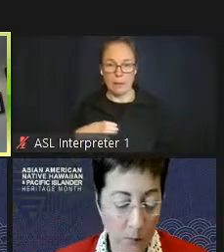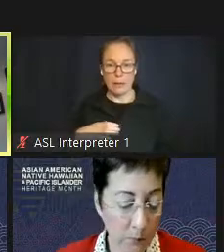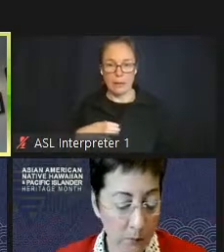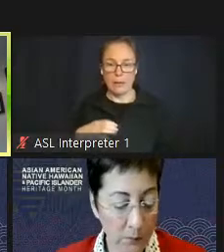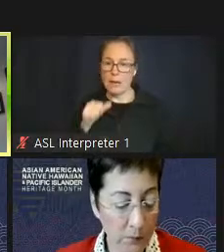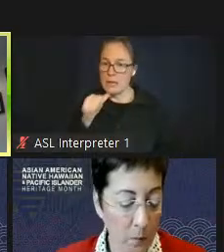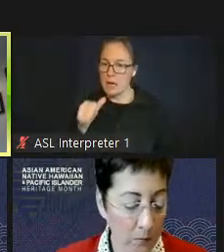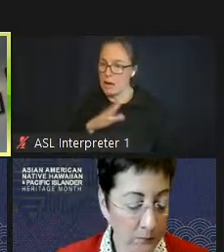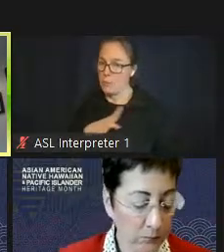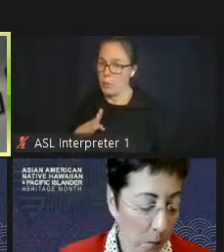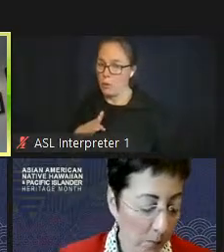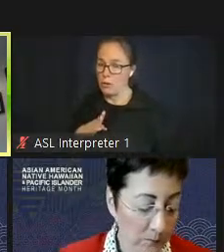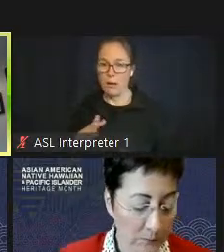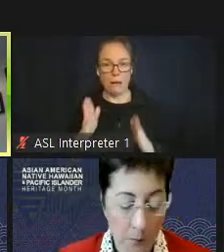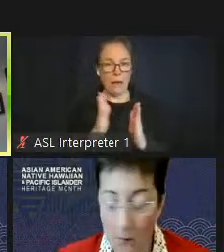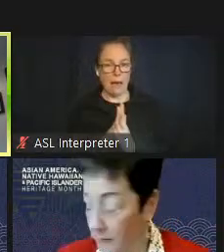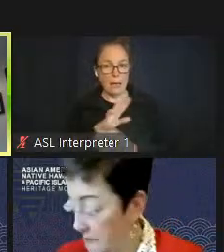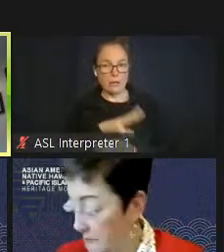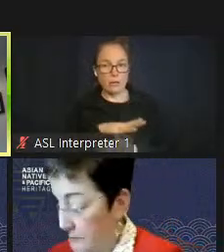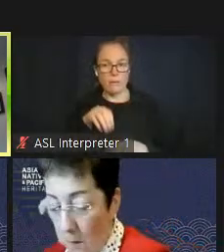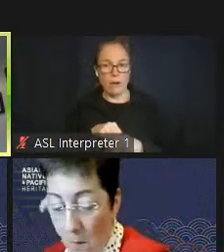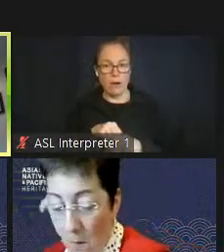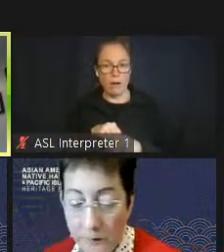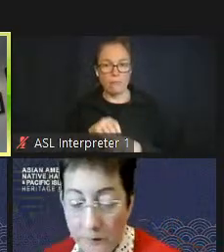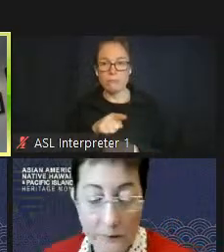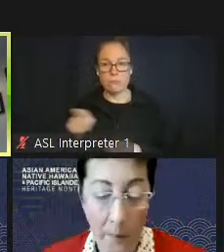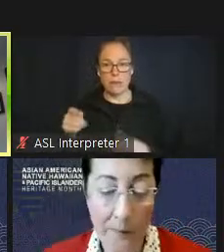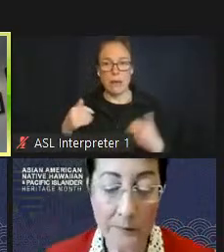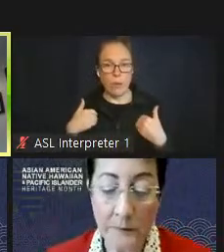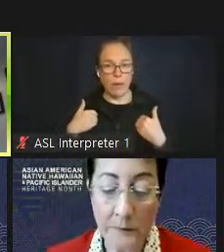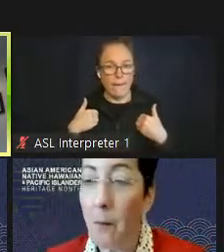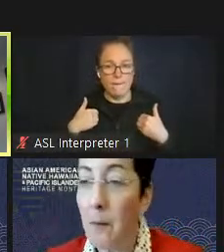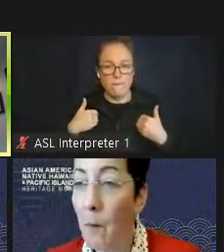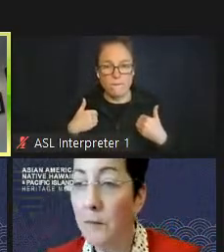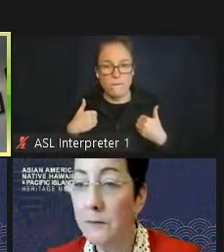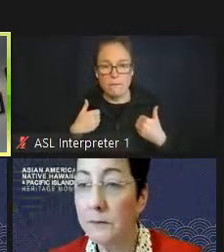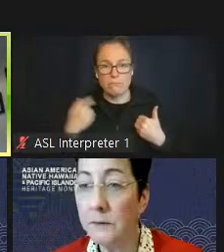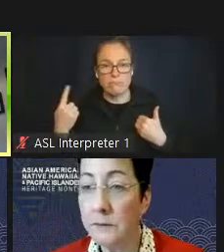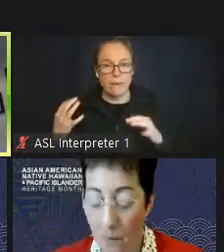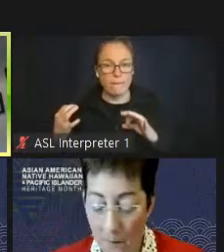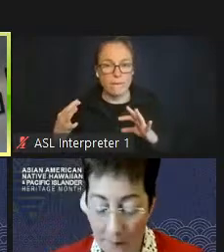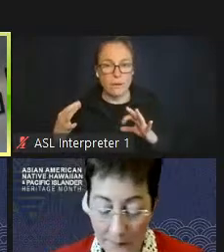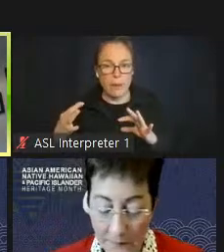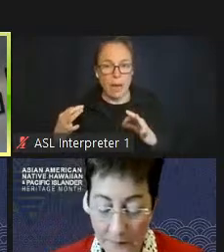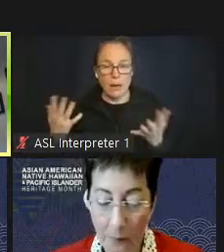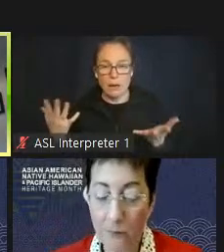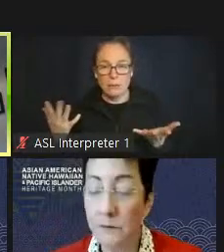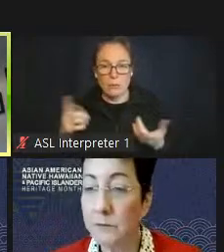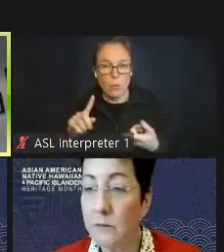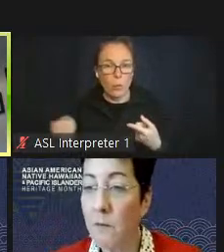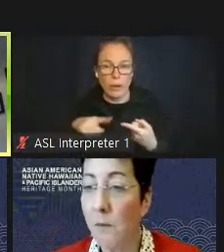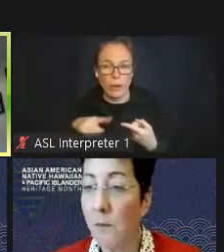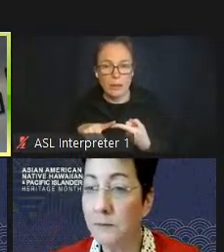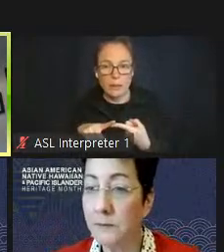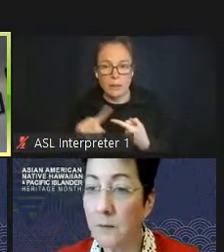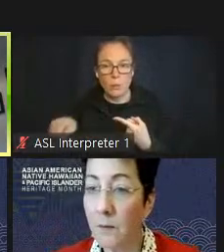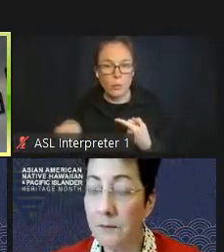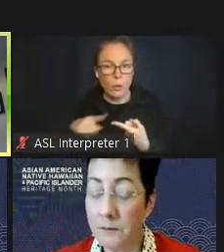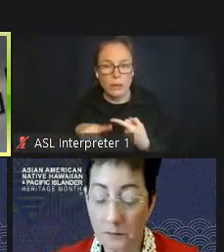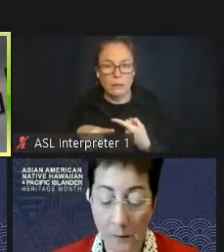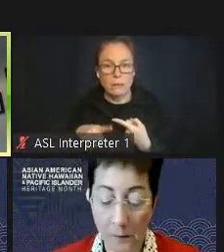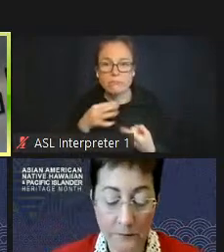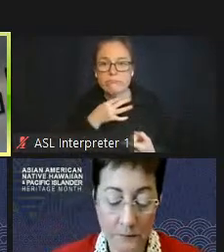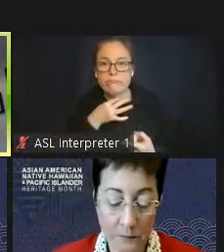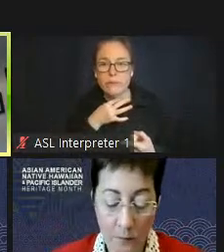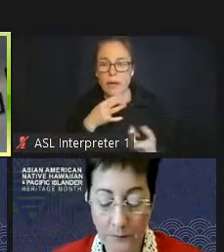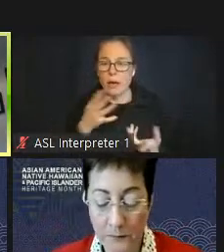been asked to participate in that they will have some input on? Is there any policy, and I understand the